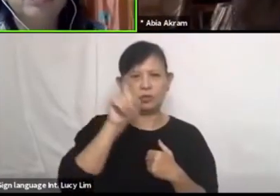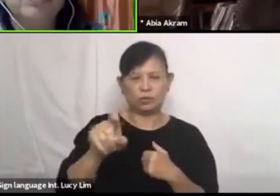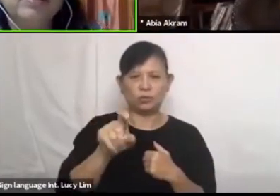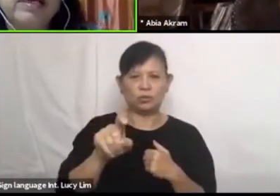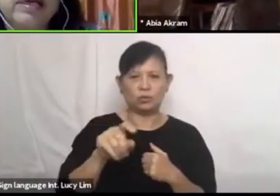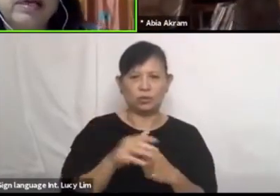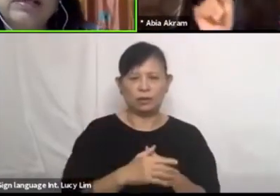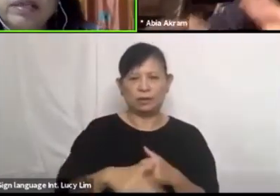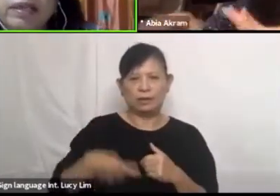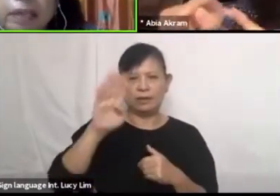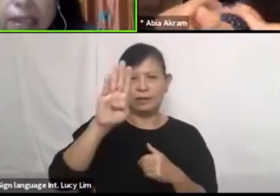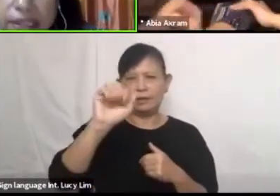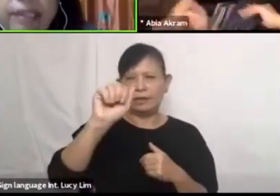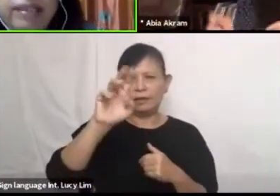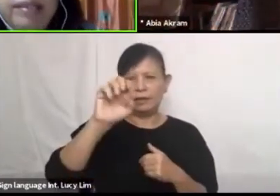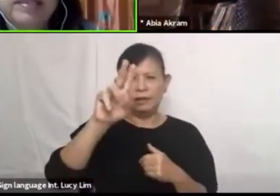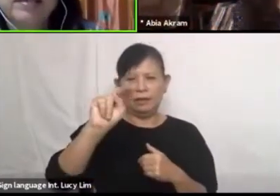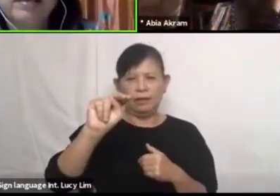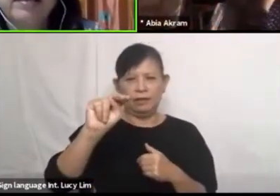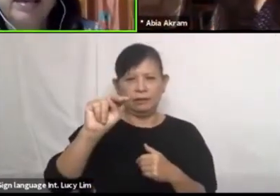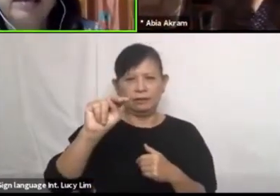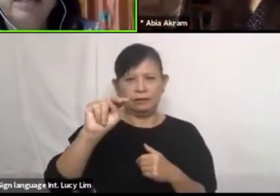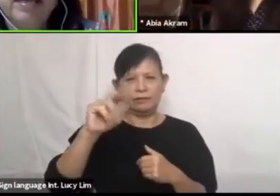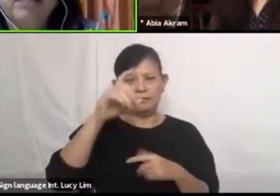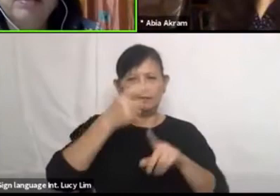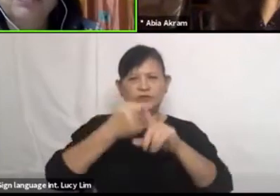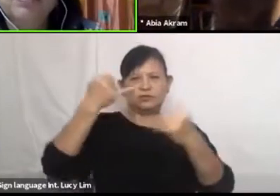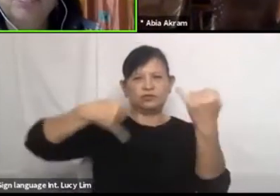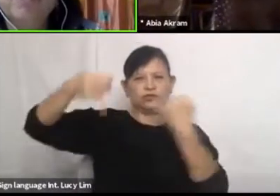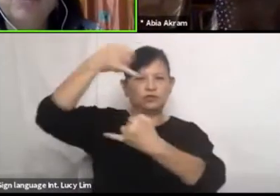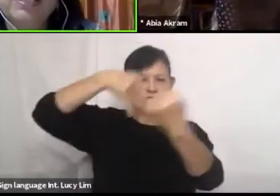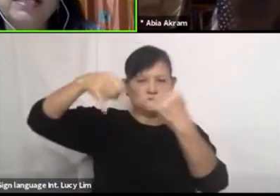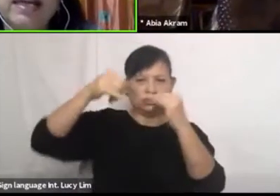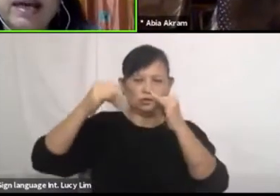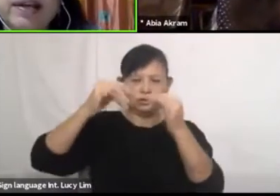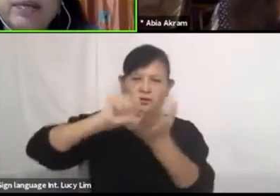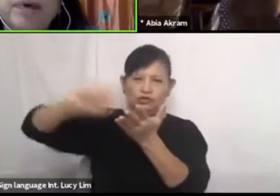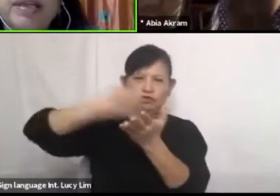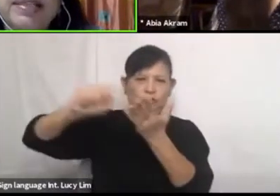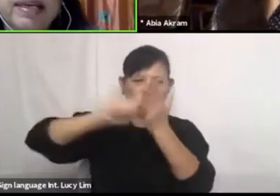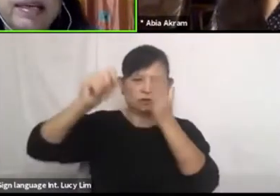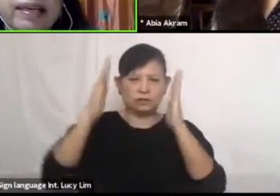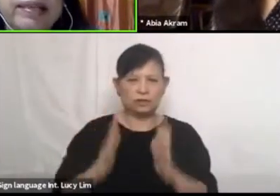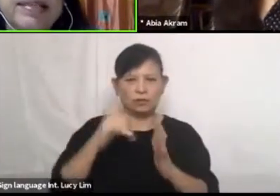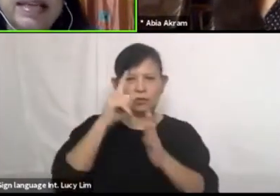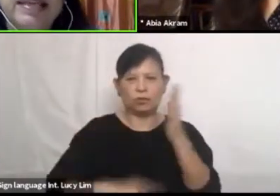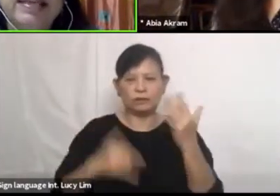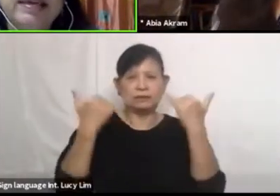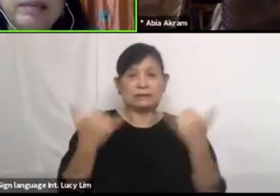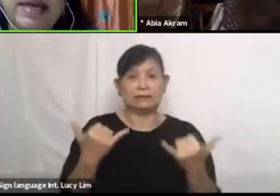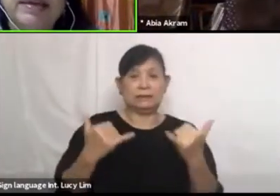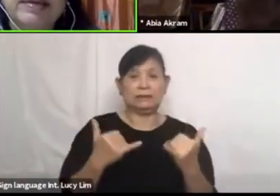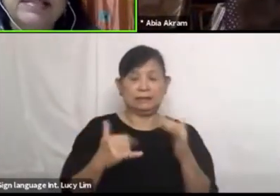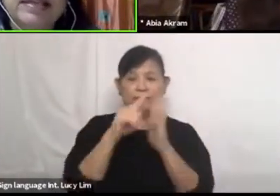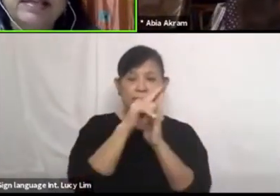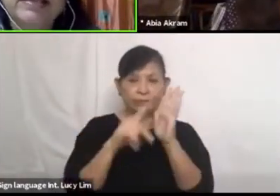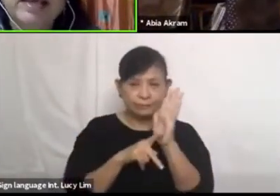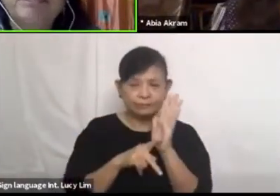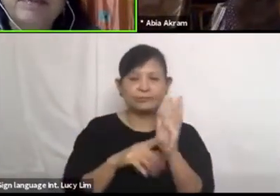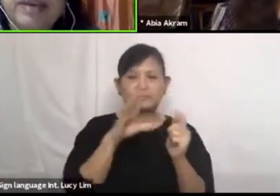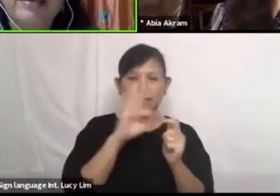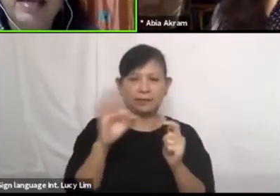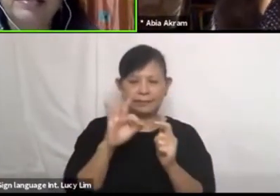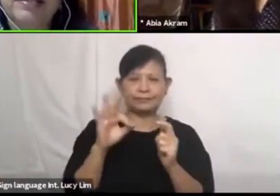Uro, a journalist. And Beryl wants to know, what are the current policy hurdles and legal barriers